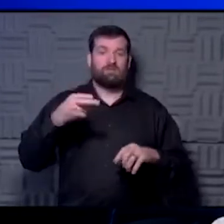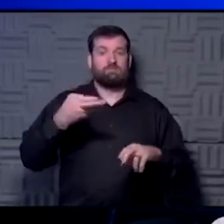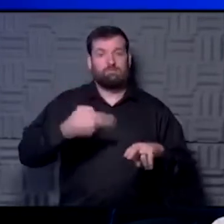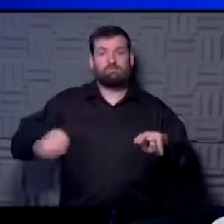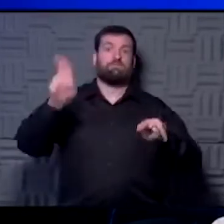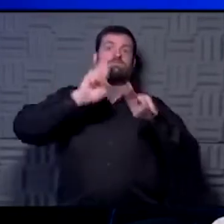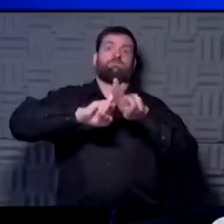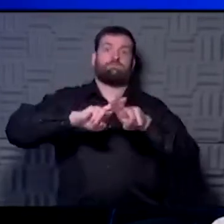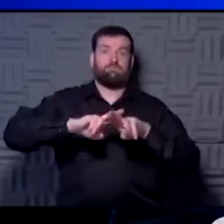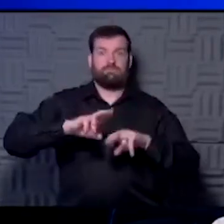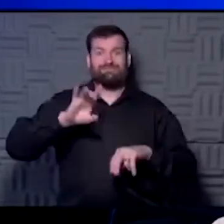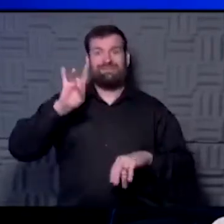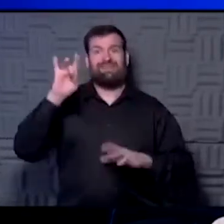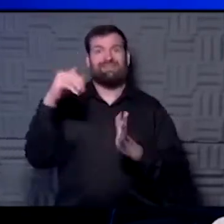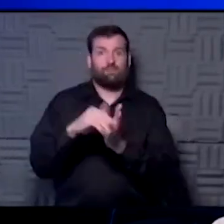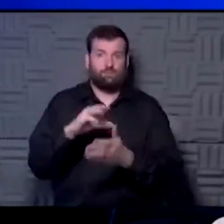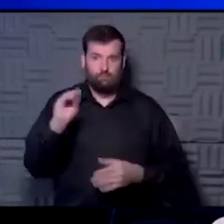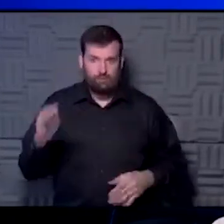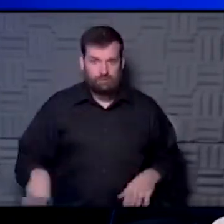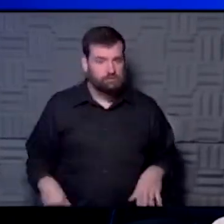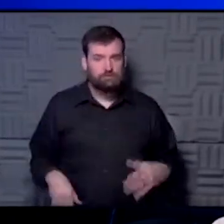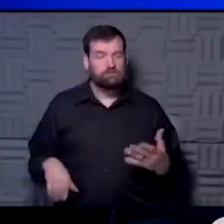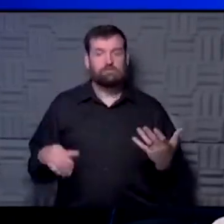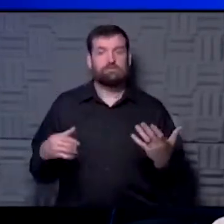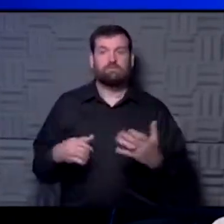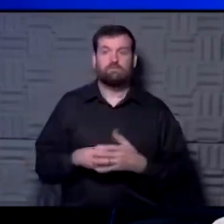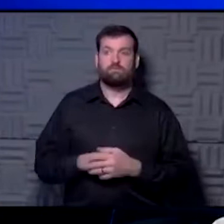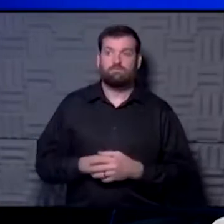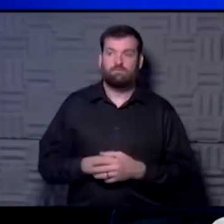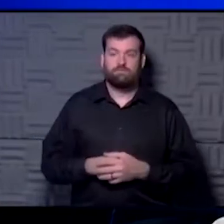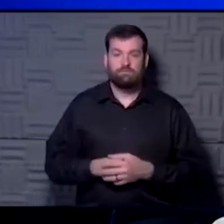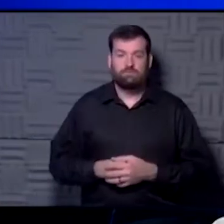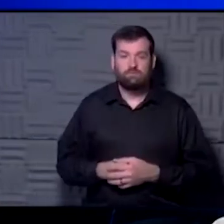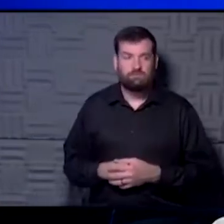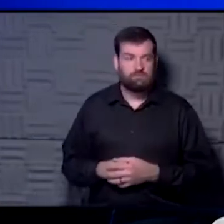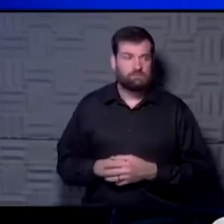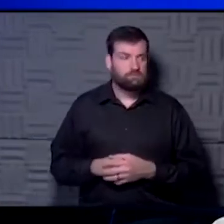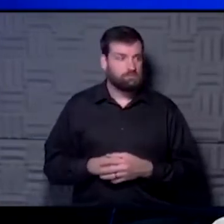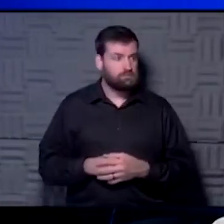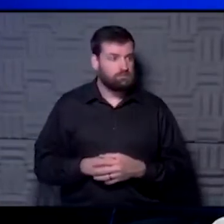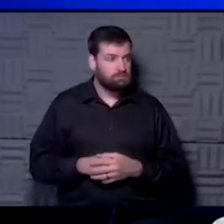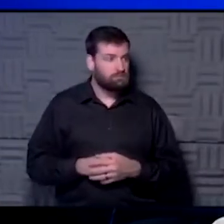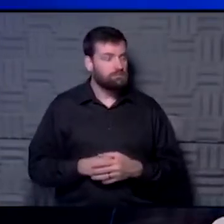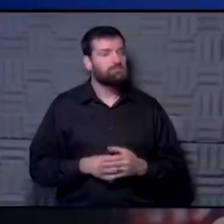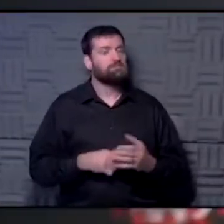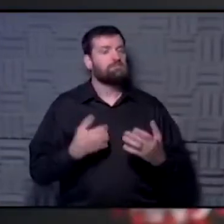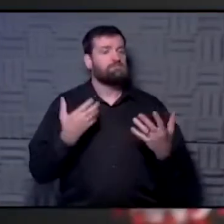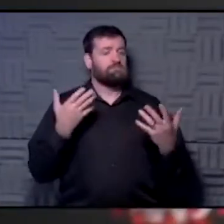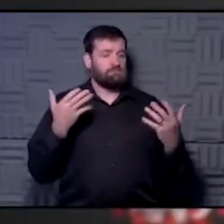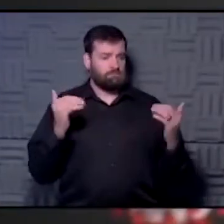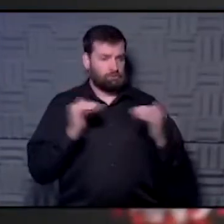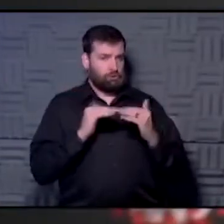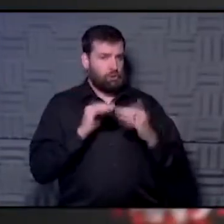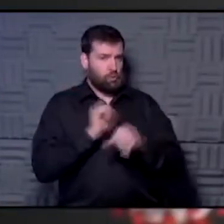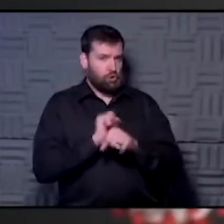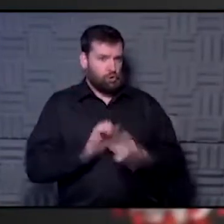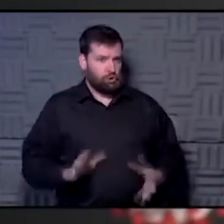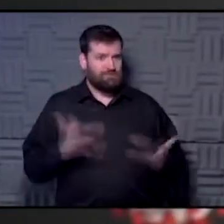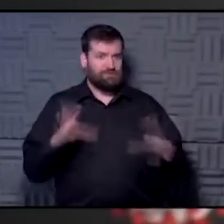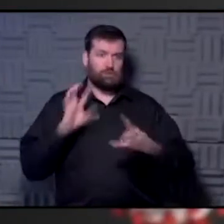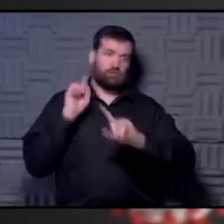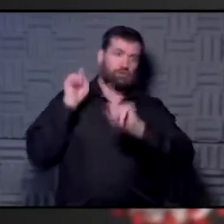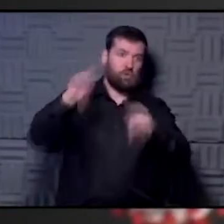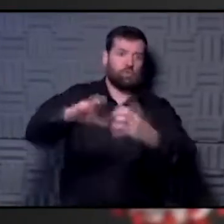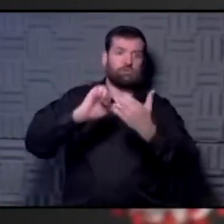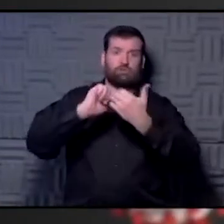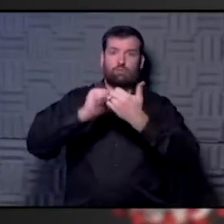we know that that's a national story. It's not just a local story. If a coworker attended a sporting event with hundreds or even thousands of people,